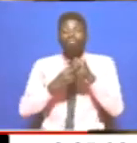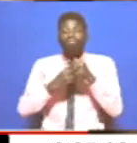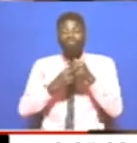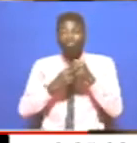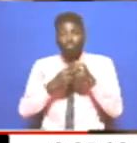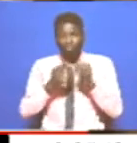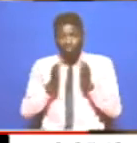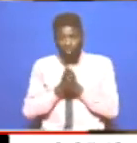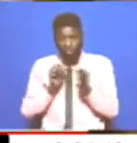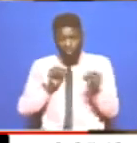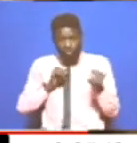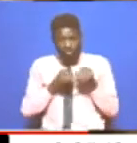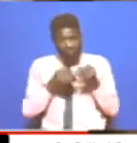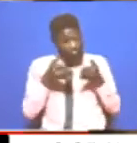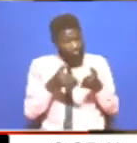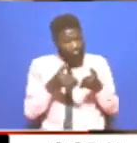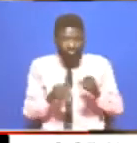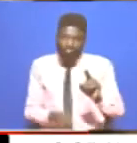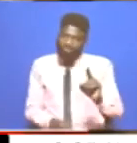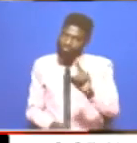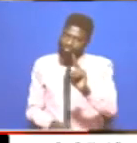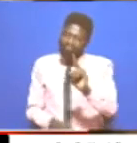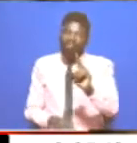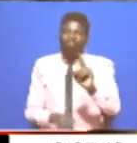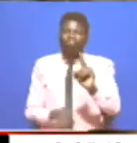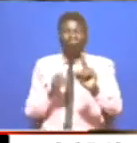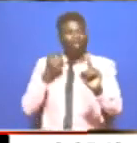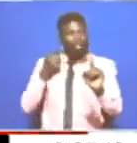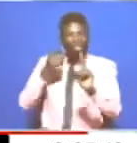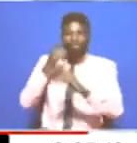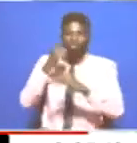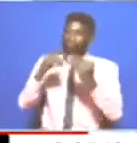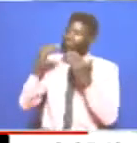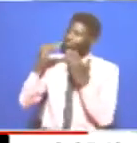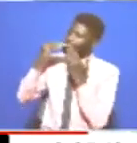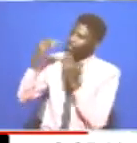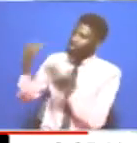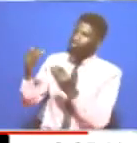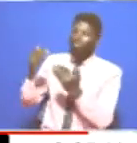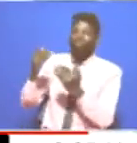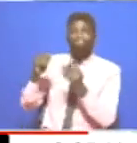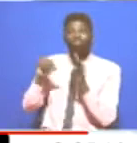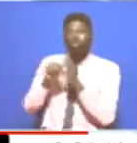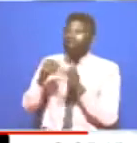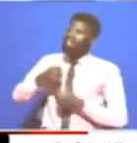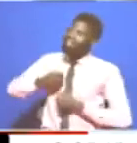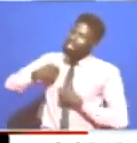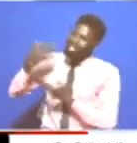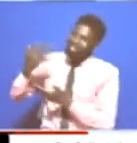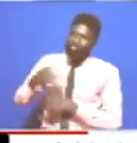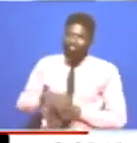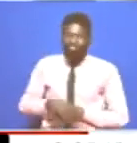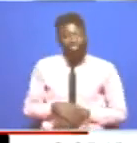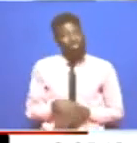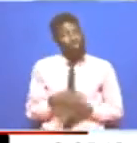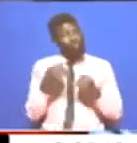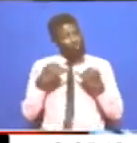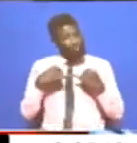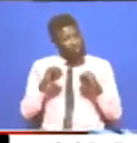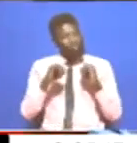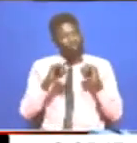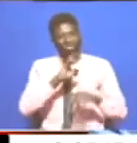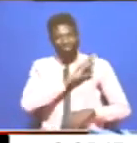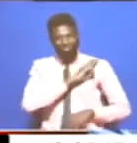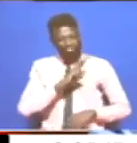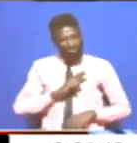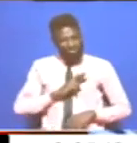wao. Sheria kutoa shukrani sio ya matatizo. Despite their intent to follow the religious practice, it